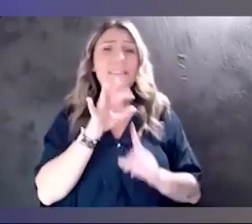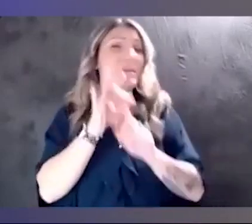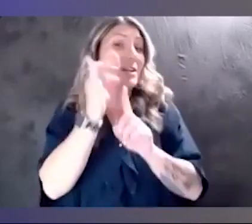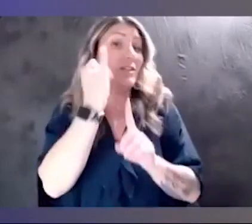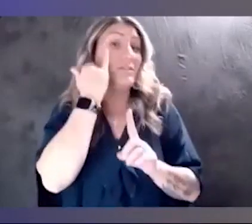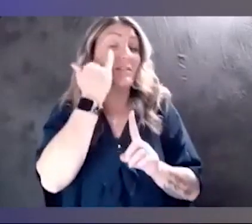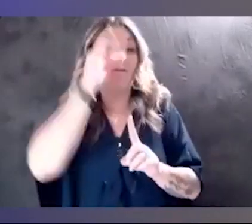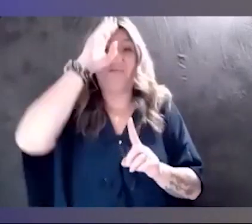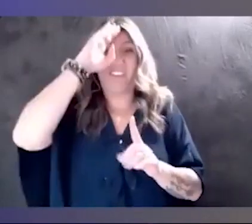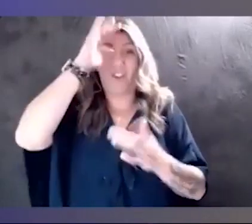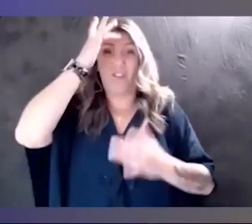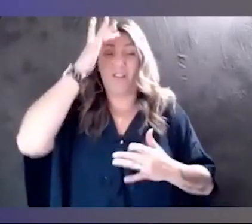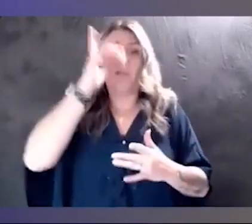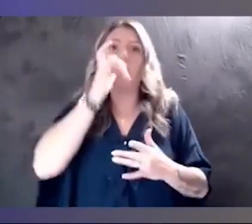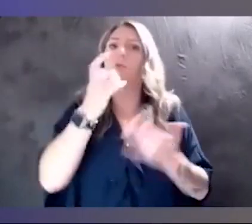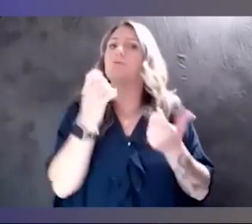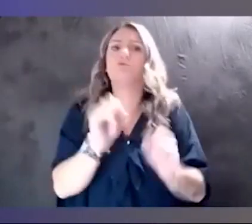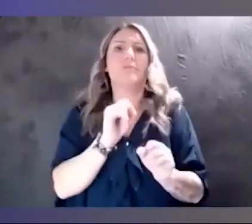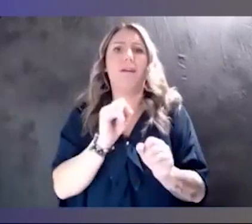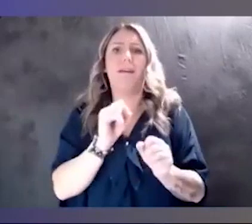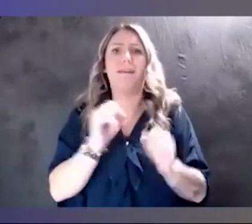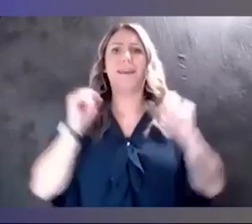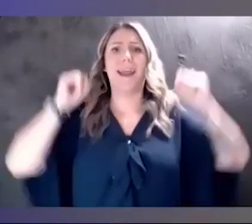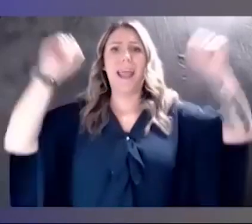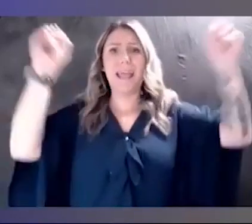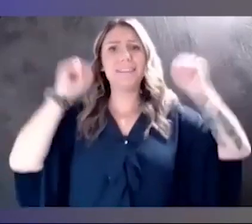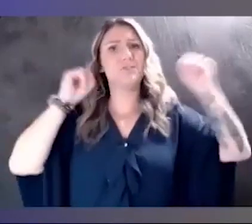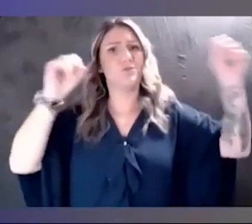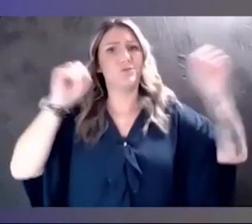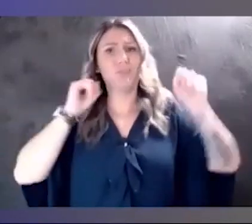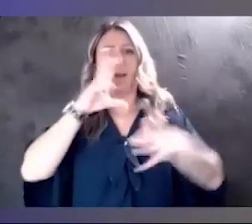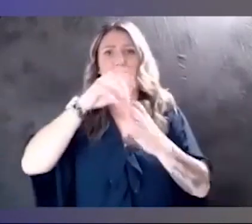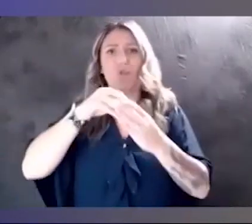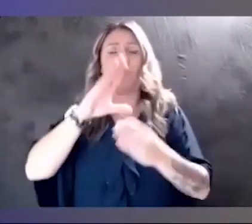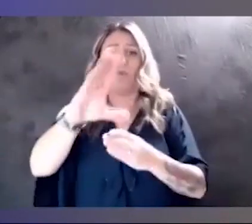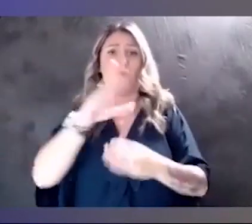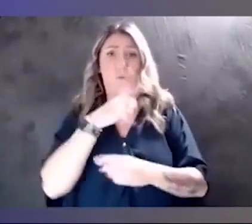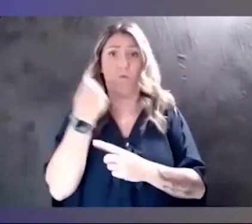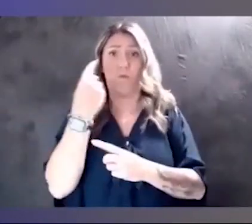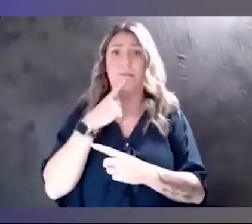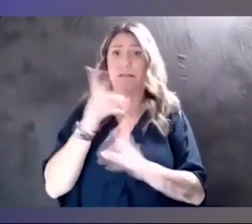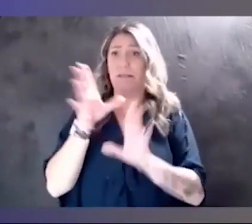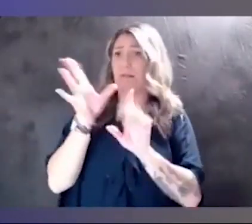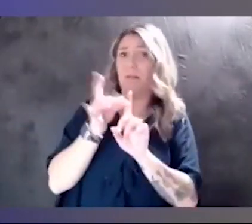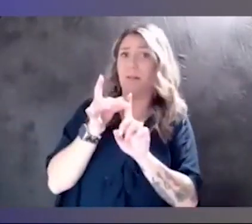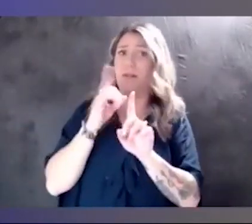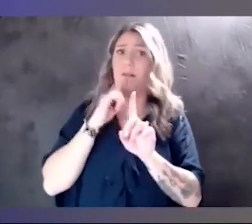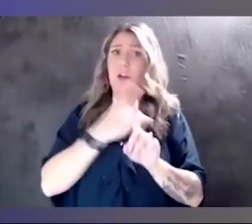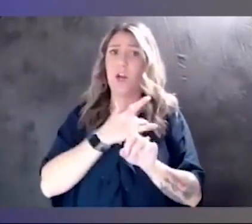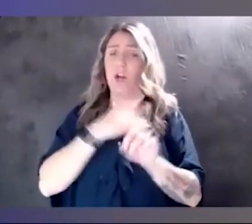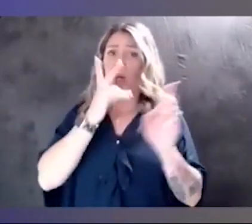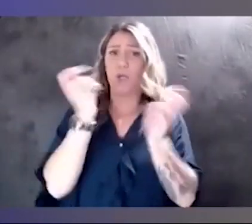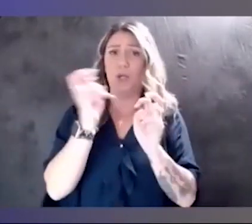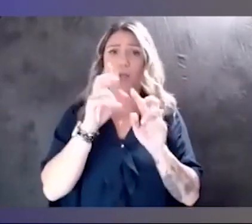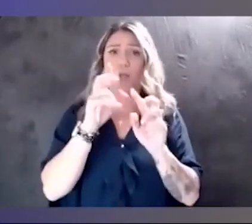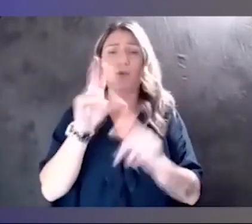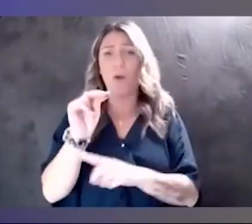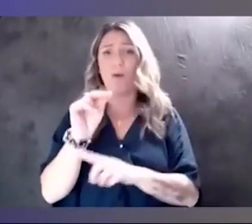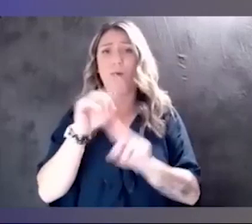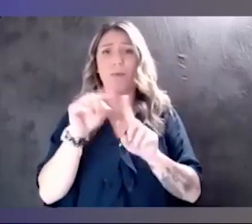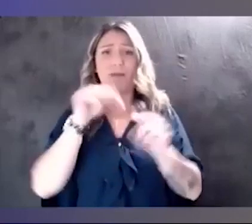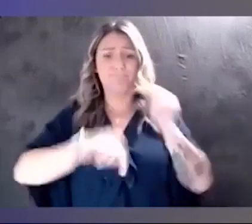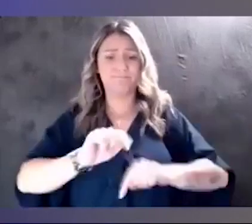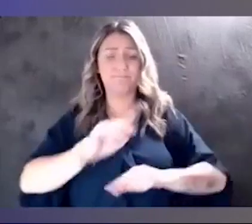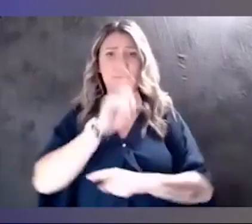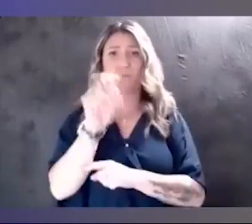to exercise and participate. Your risk goes up for contracting heart issues. But no, back to the question, it's been really